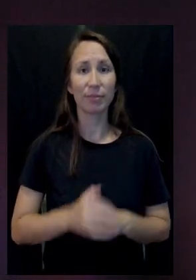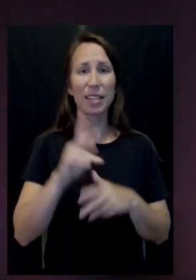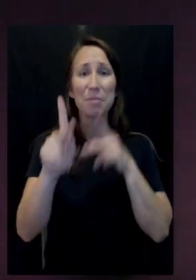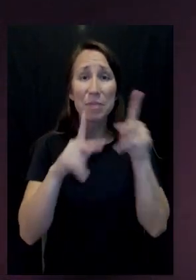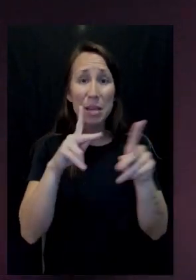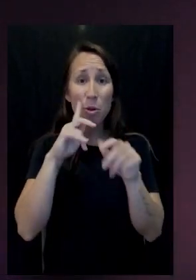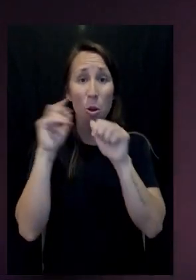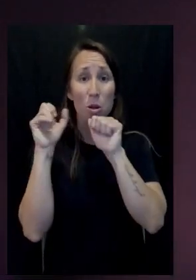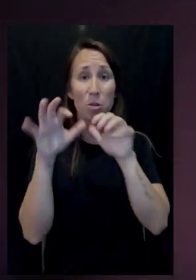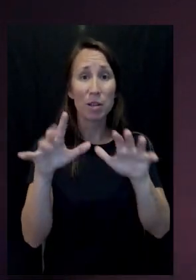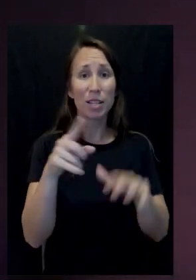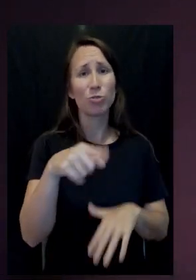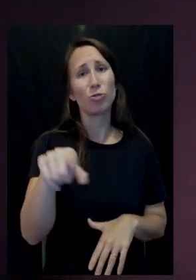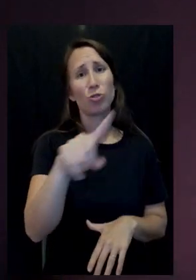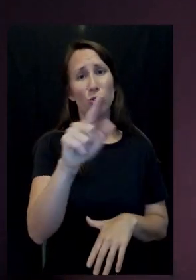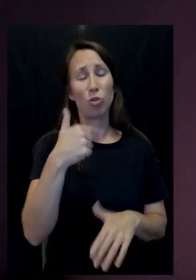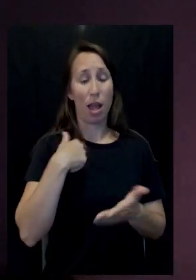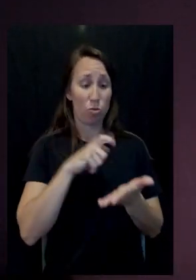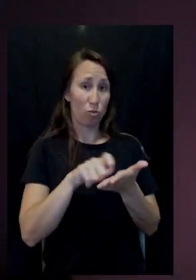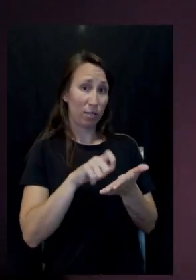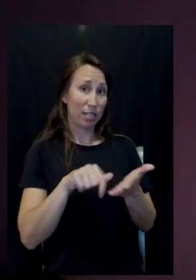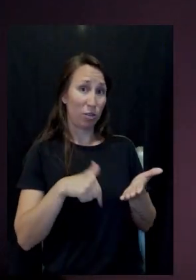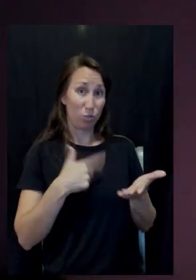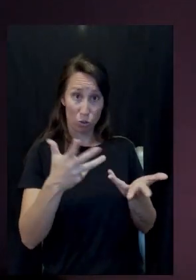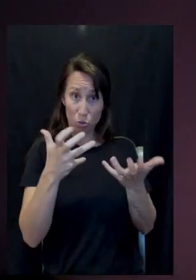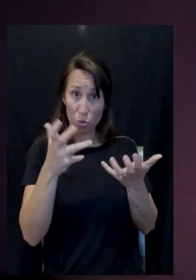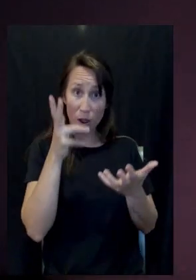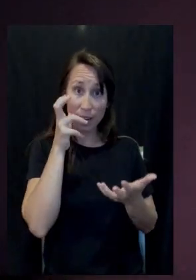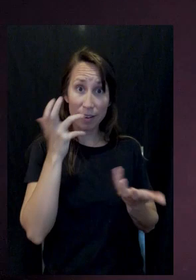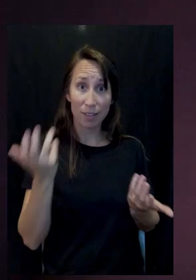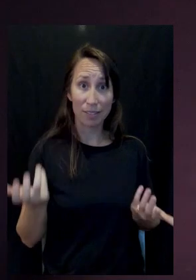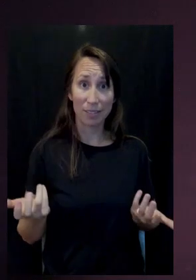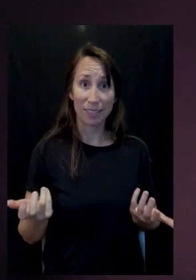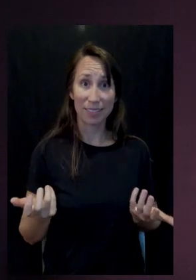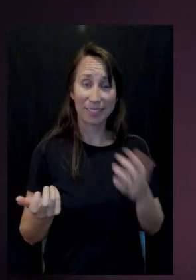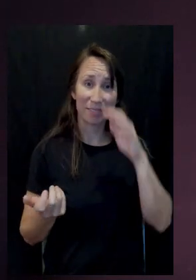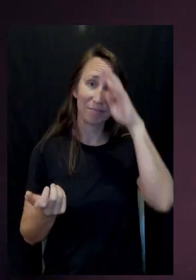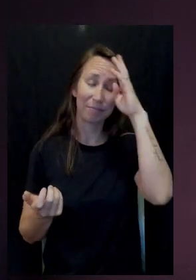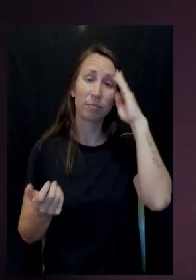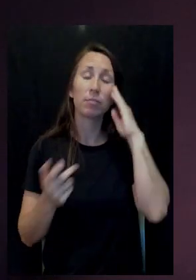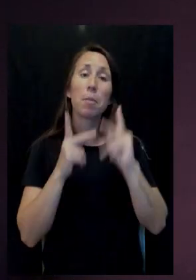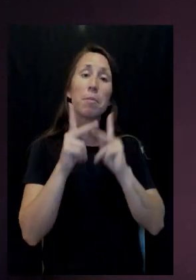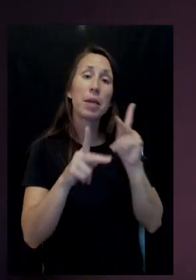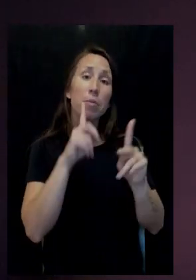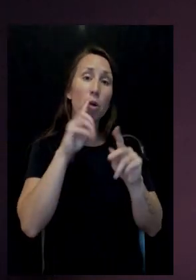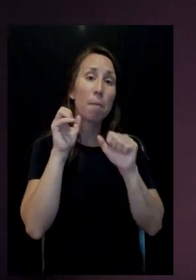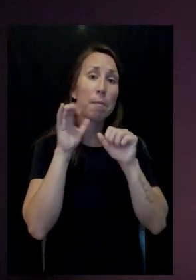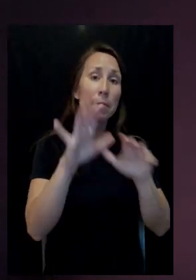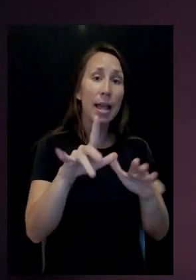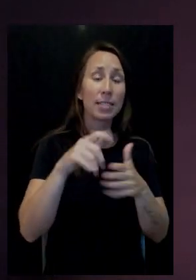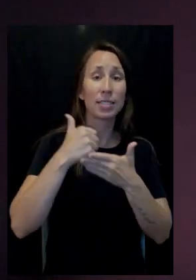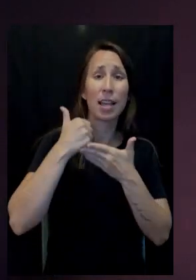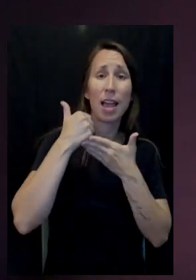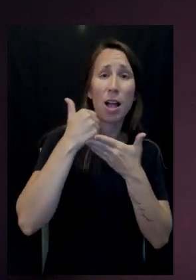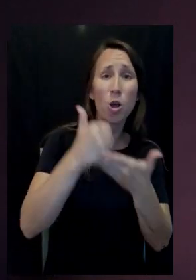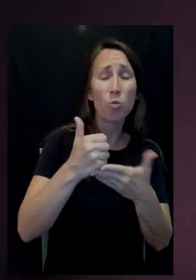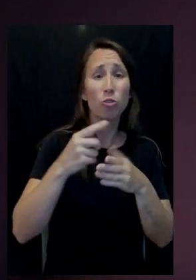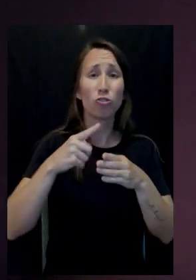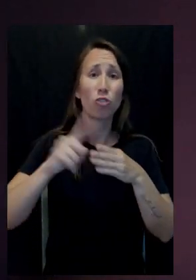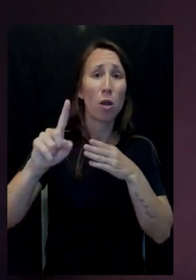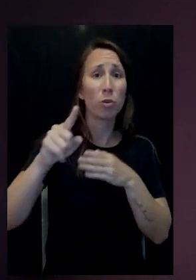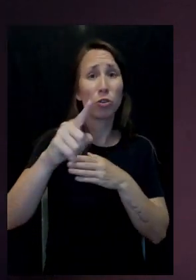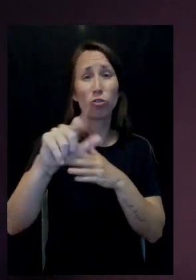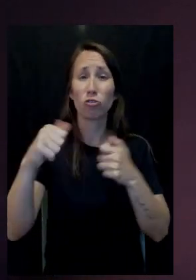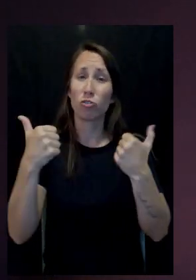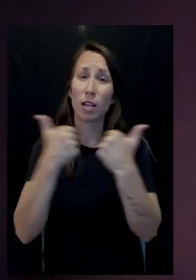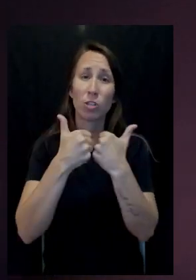People bless you. I wrote this down. Do you want to hear it? Yeah. People bless you, people help you, people sharpen you, people